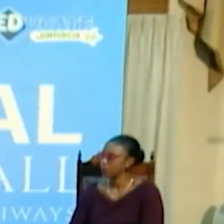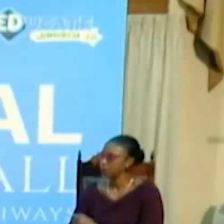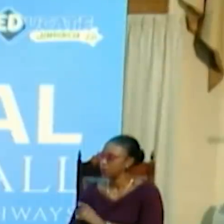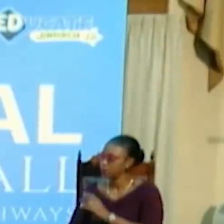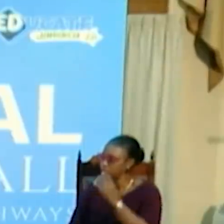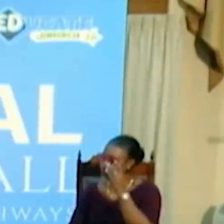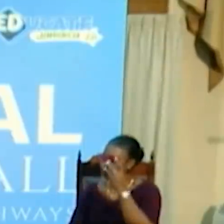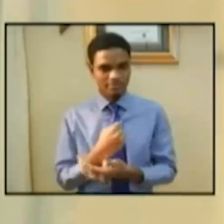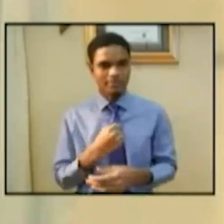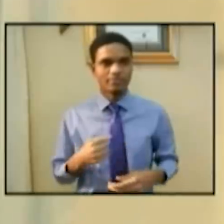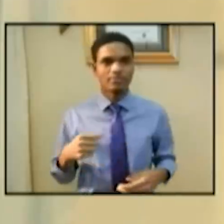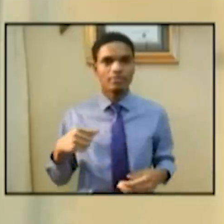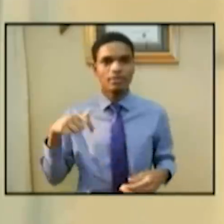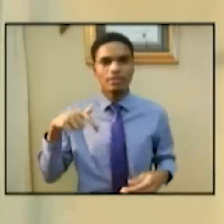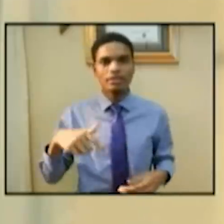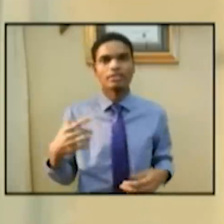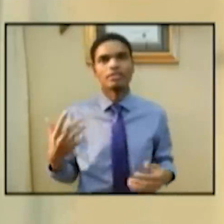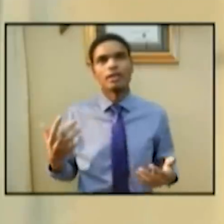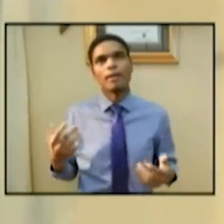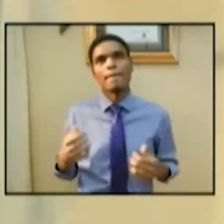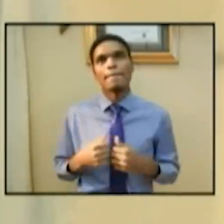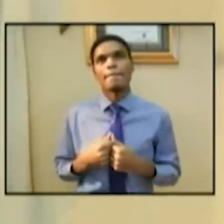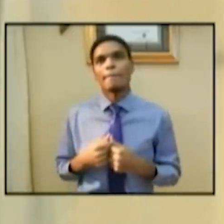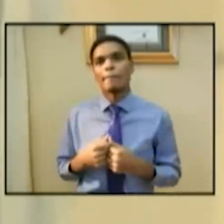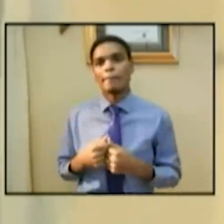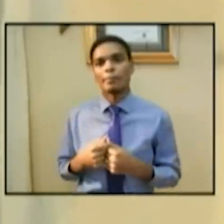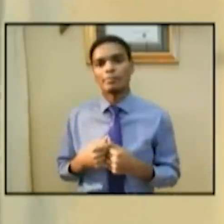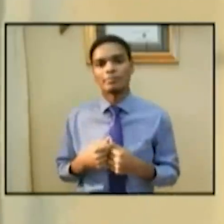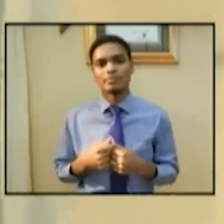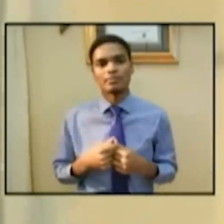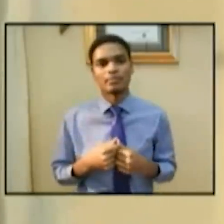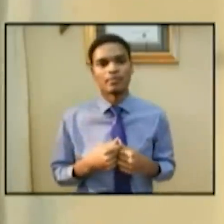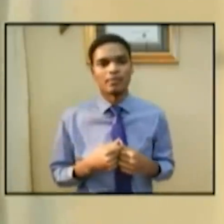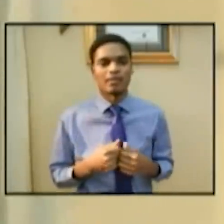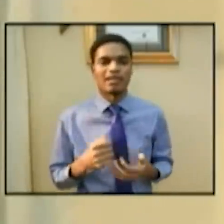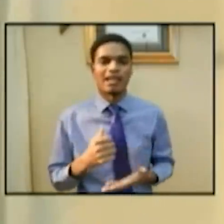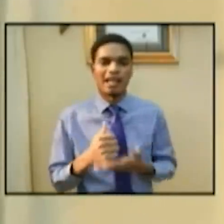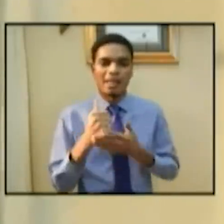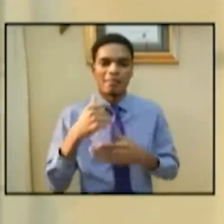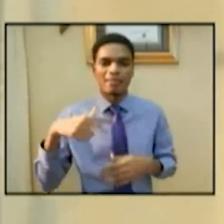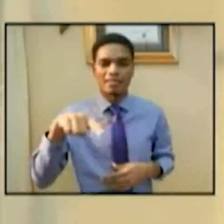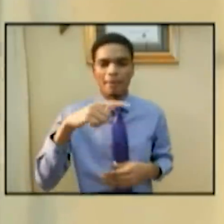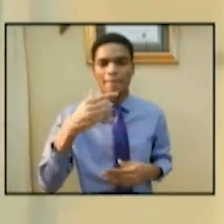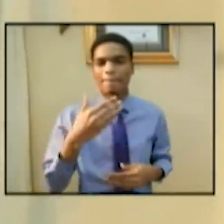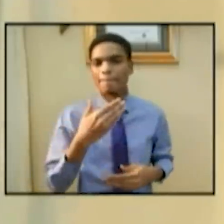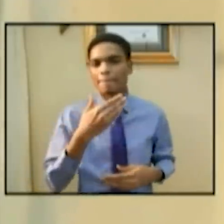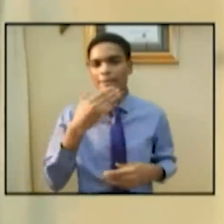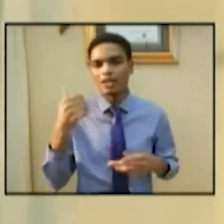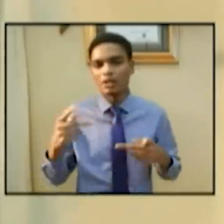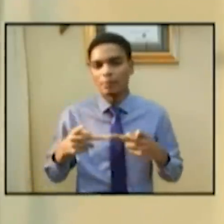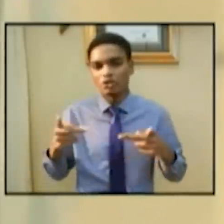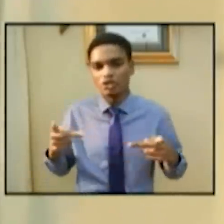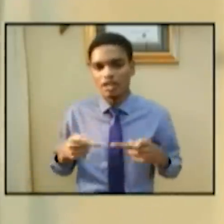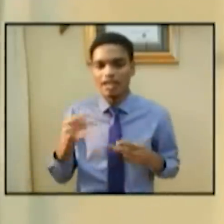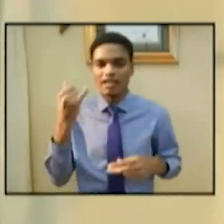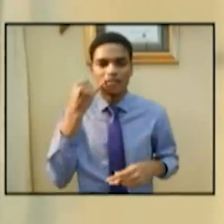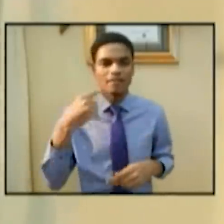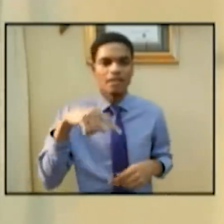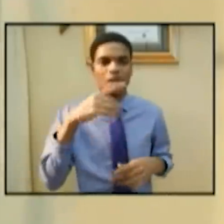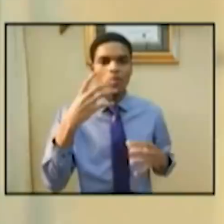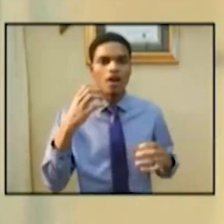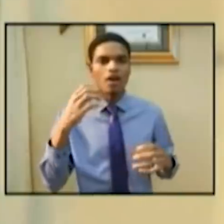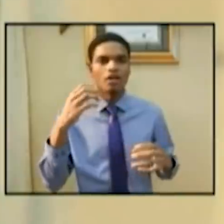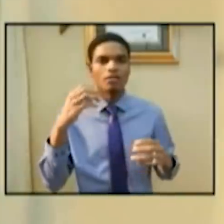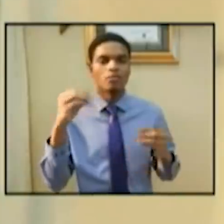students. This puts them at a better place, a better position, should they wish to pursue further